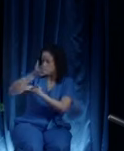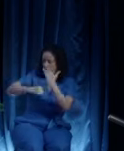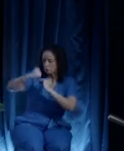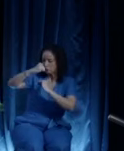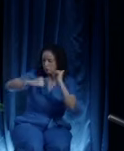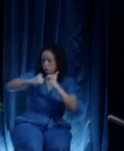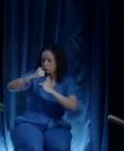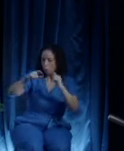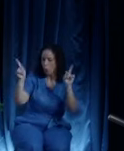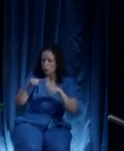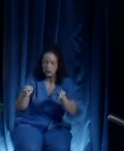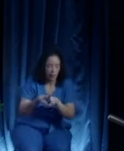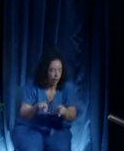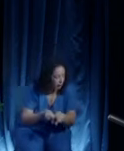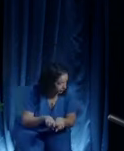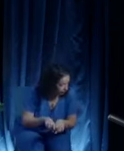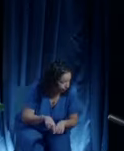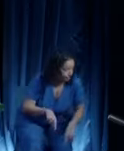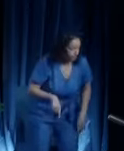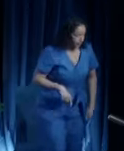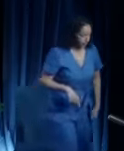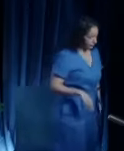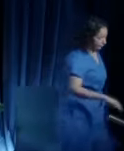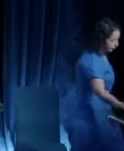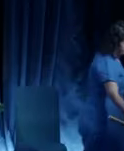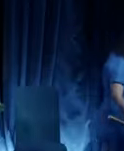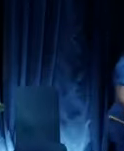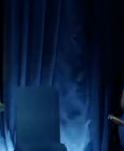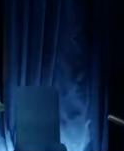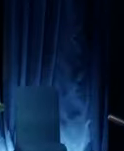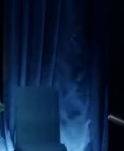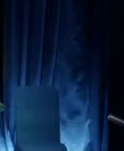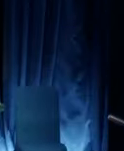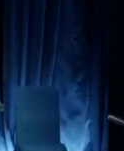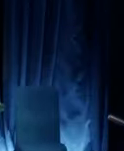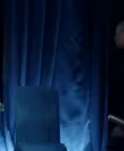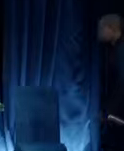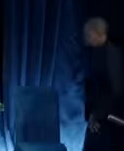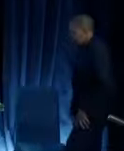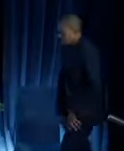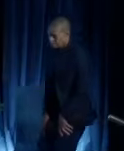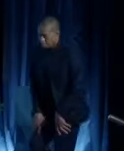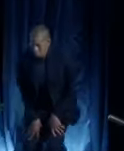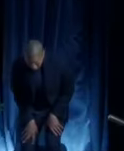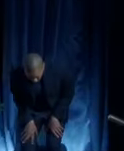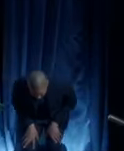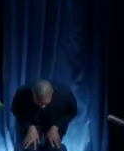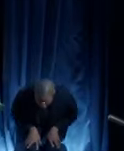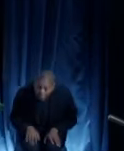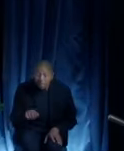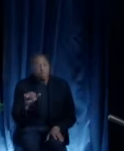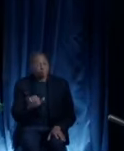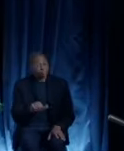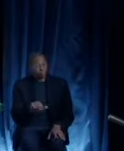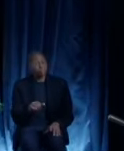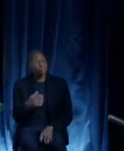court works. Yeah, more or less. So there's a king's court, sometimes called the king's side. And